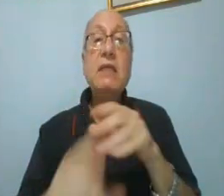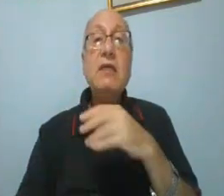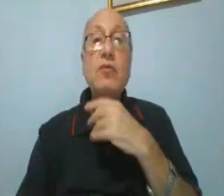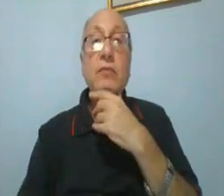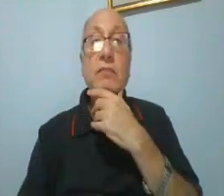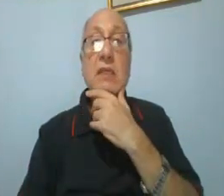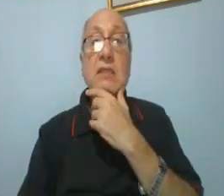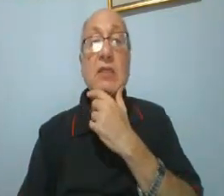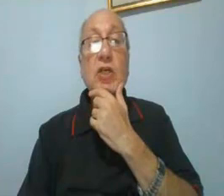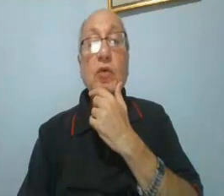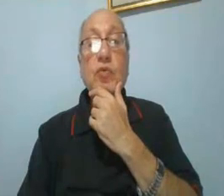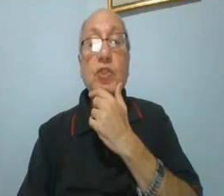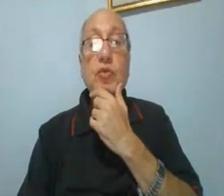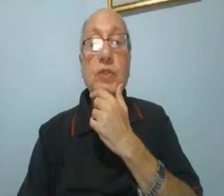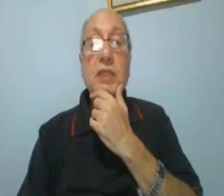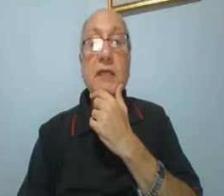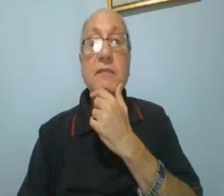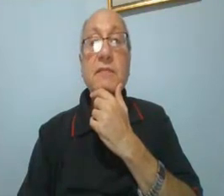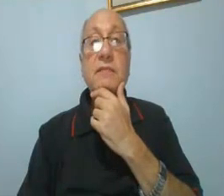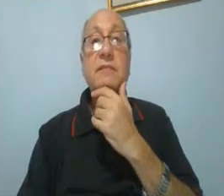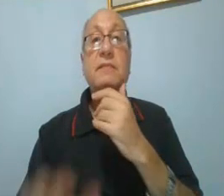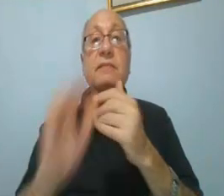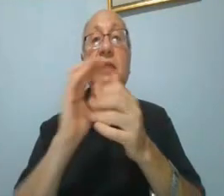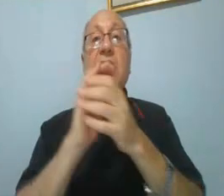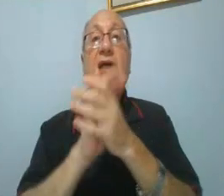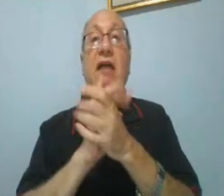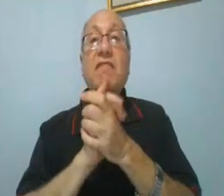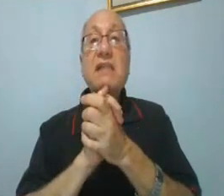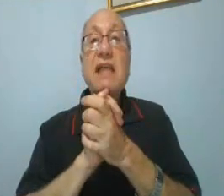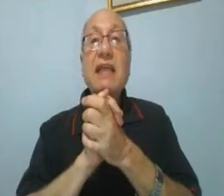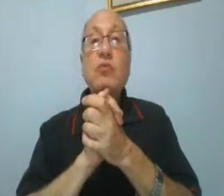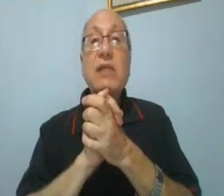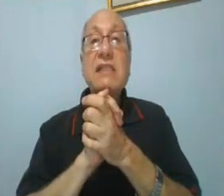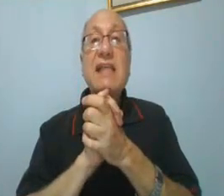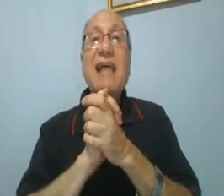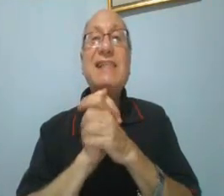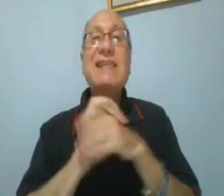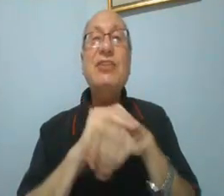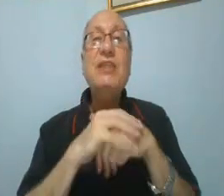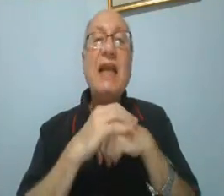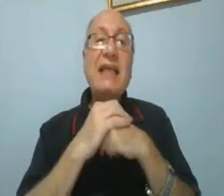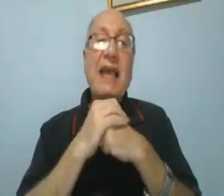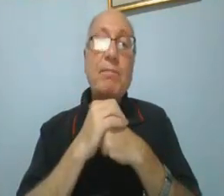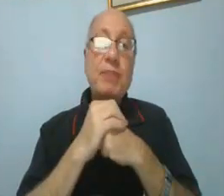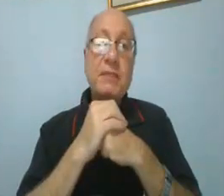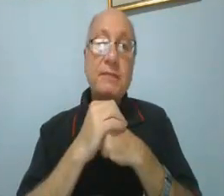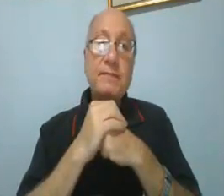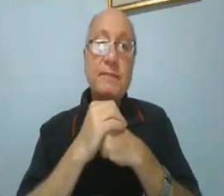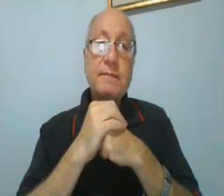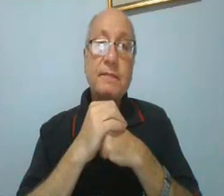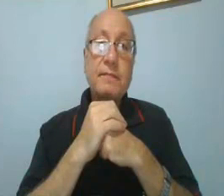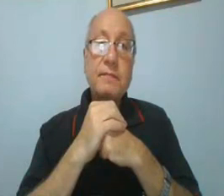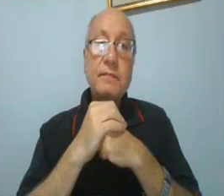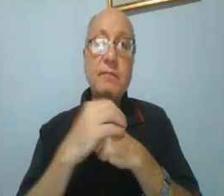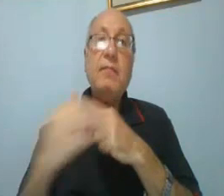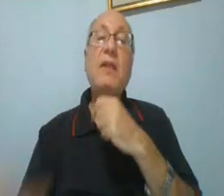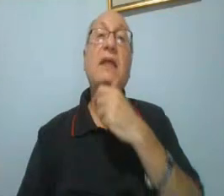the operating room, we should cover the head with a surgical cap.